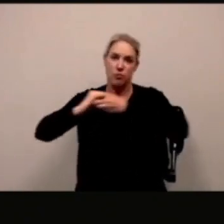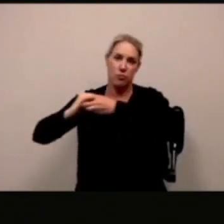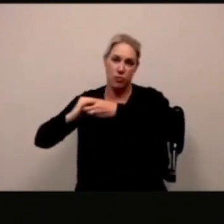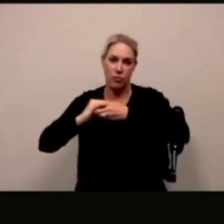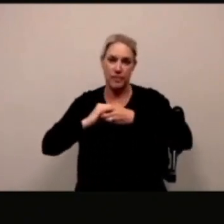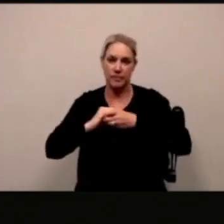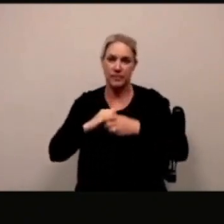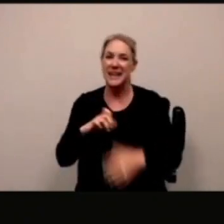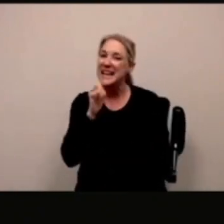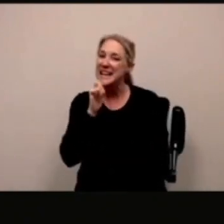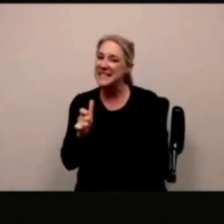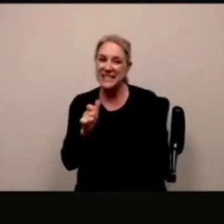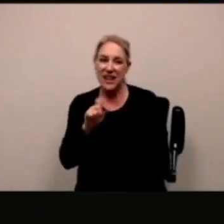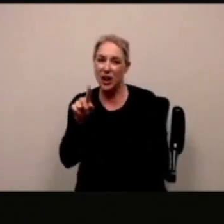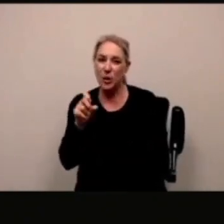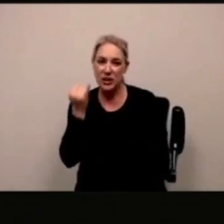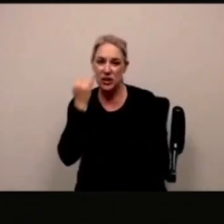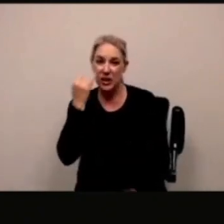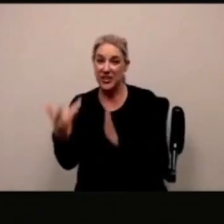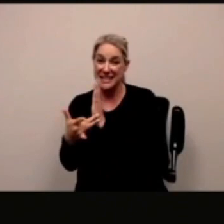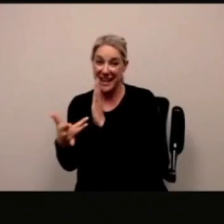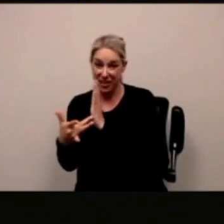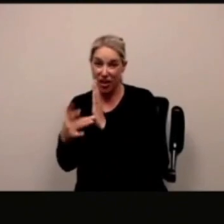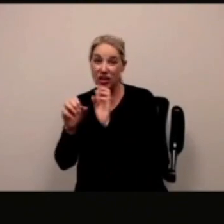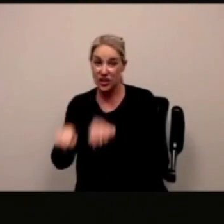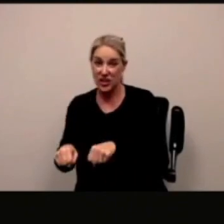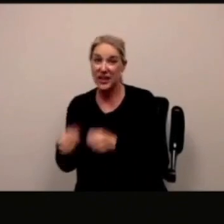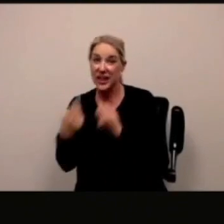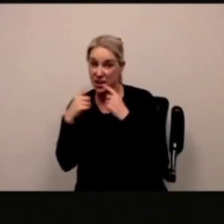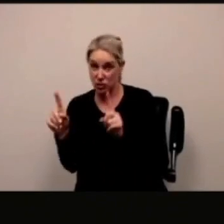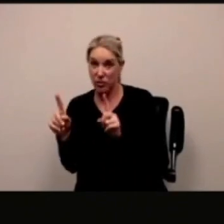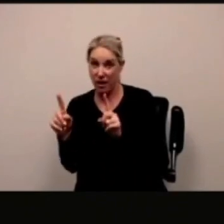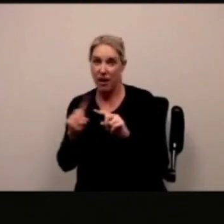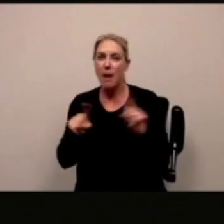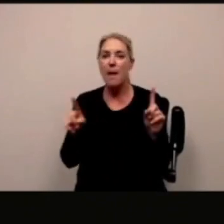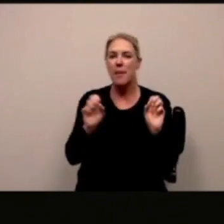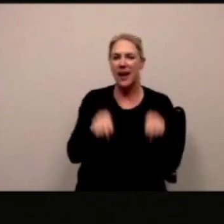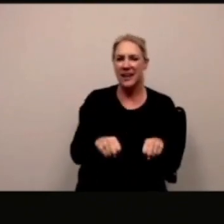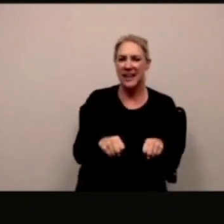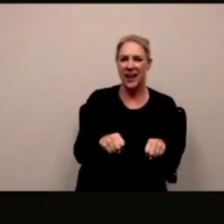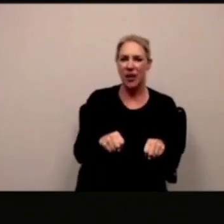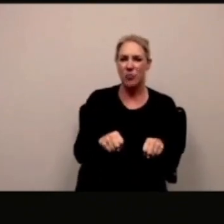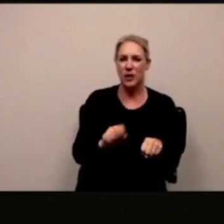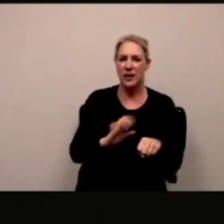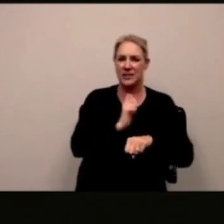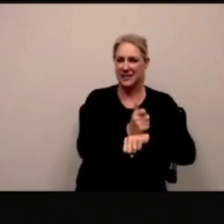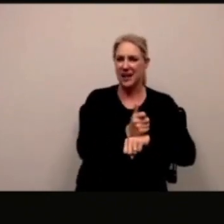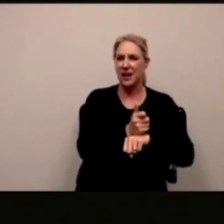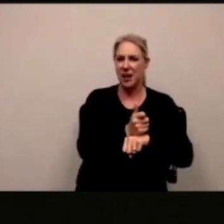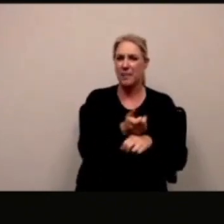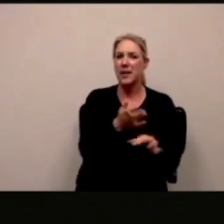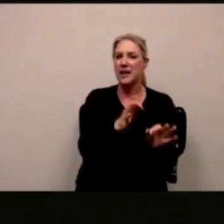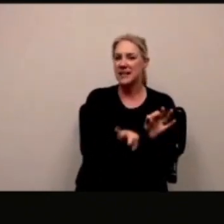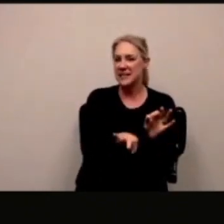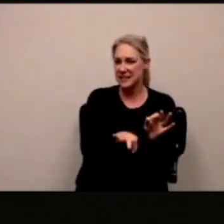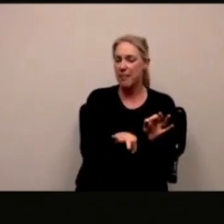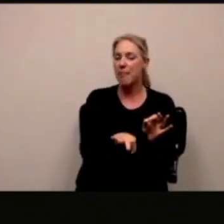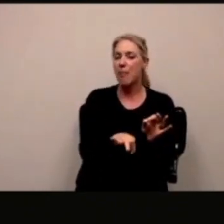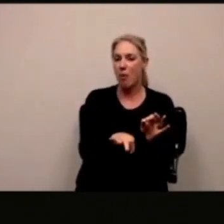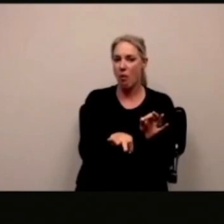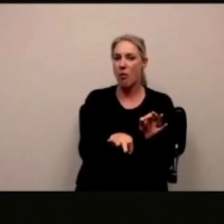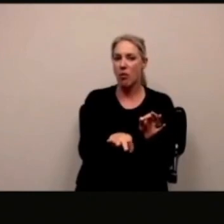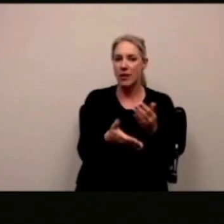technology do that? But it's, can we express that idea in a really simple and understandable way using the language of